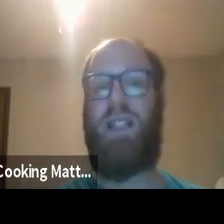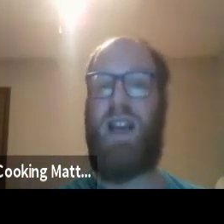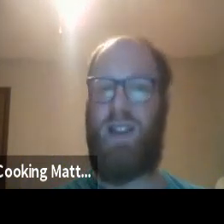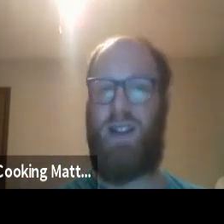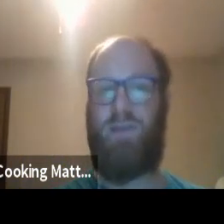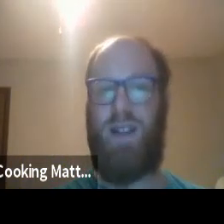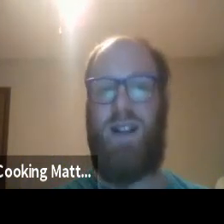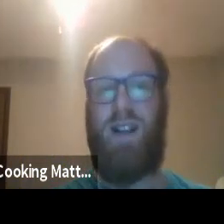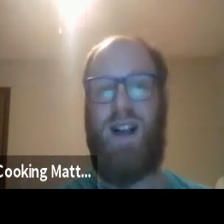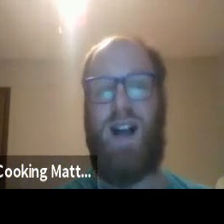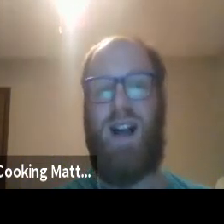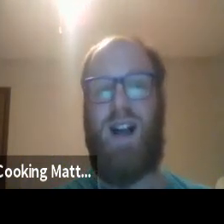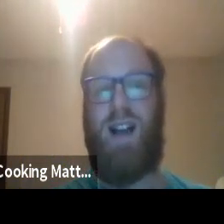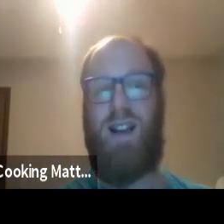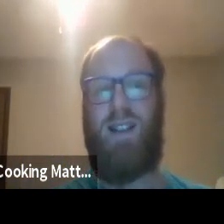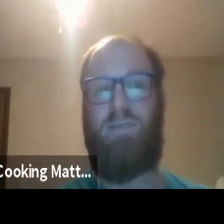food together.